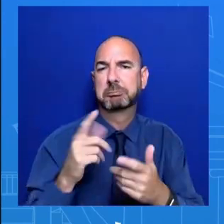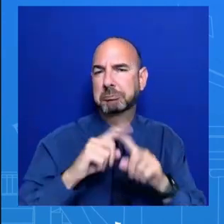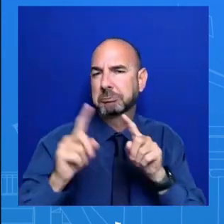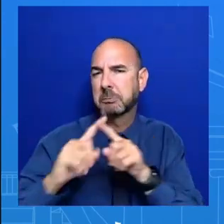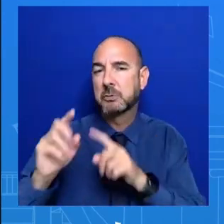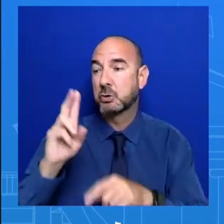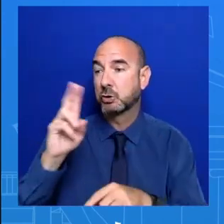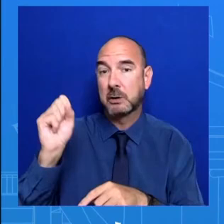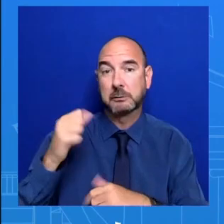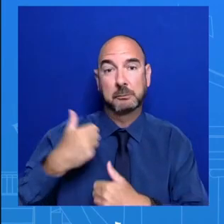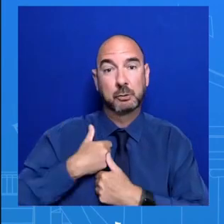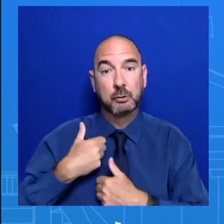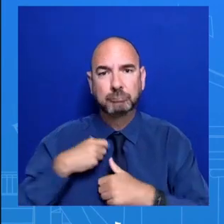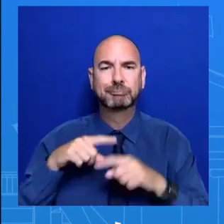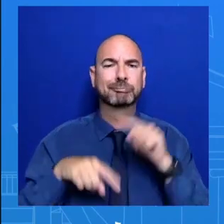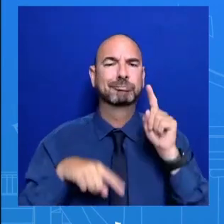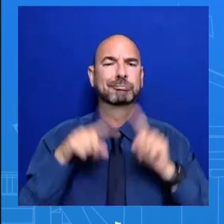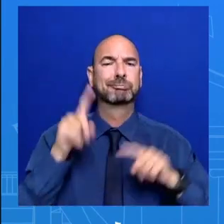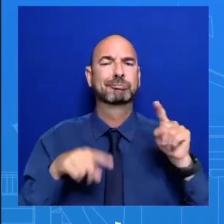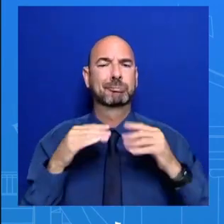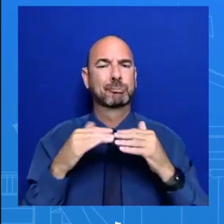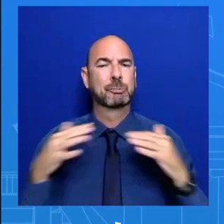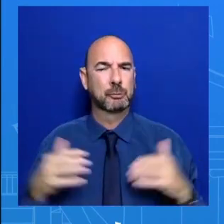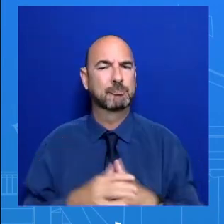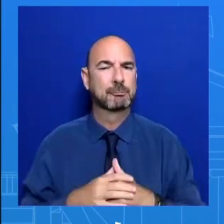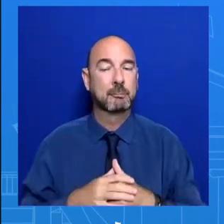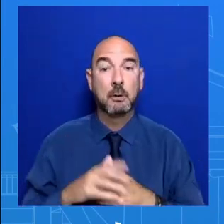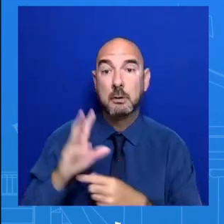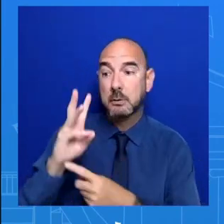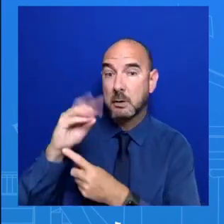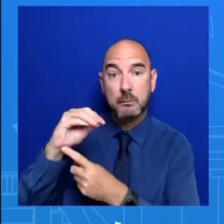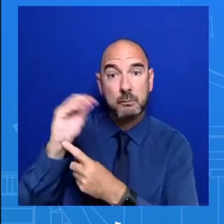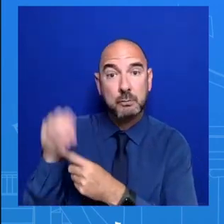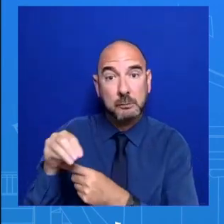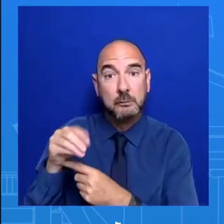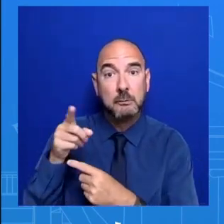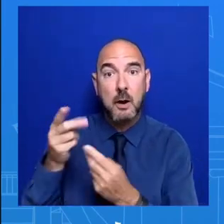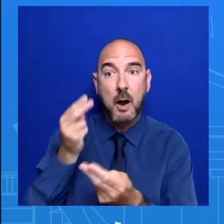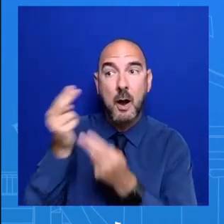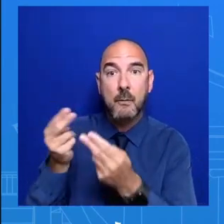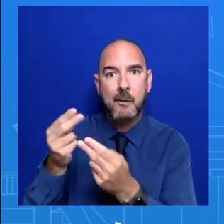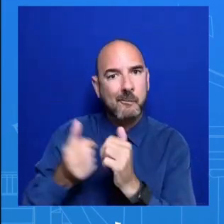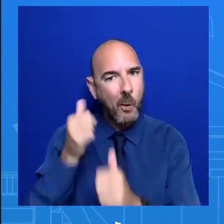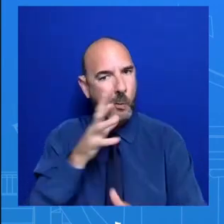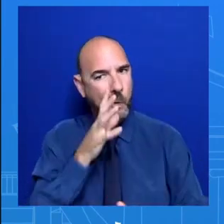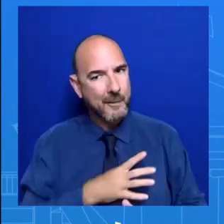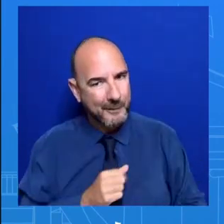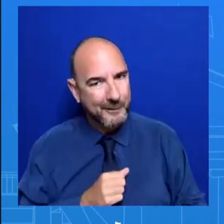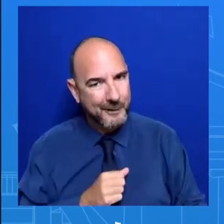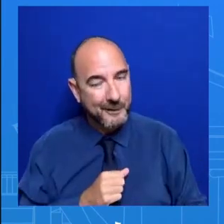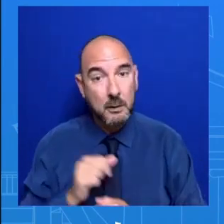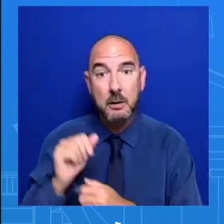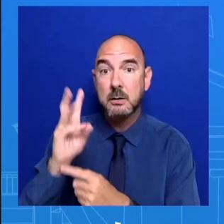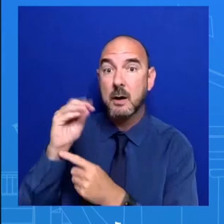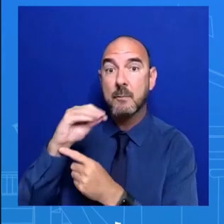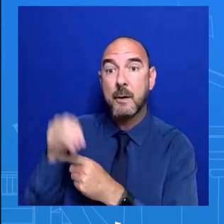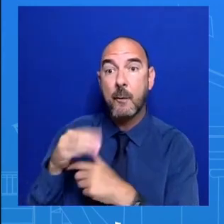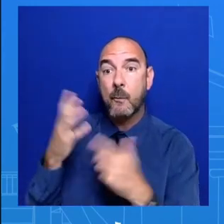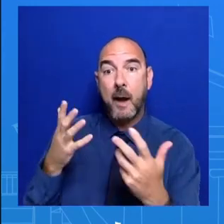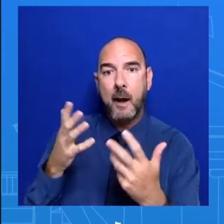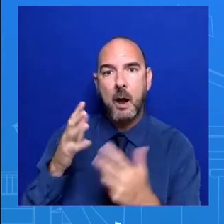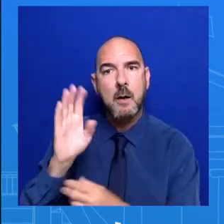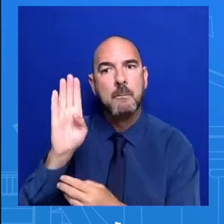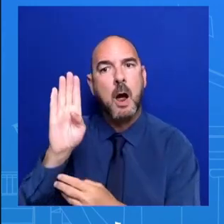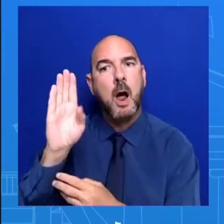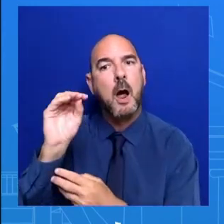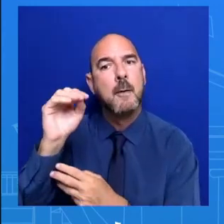Over 60% of our nominees are women, and over 60% are people of color. They include Justice Ketanji Brown Jackson, the first